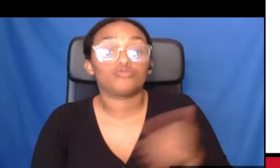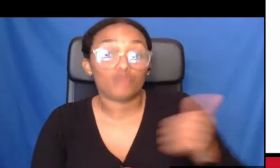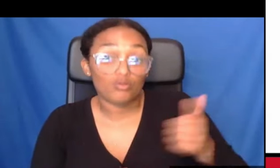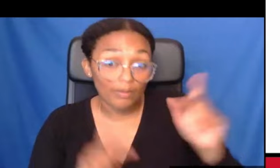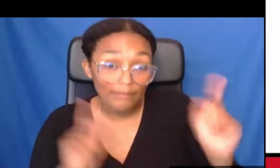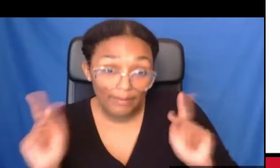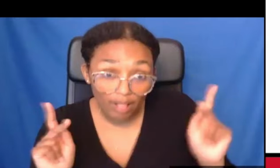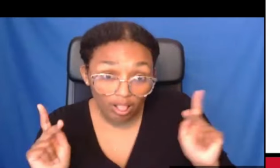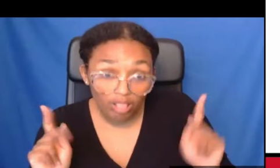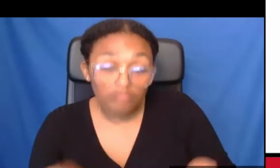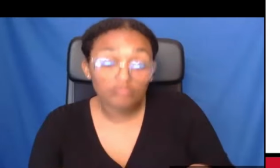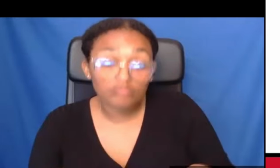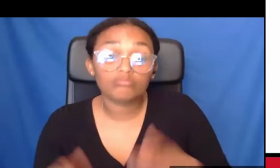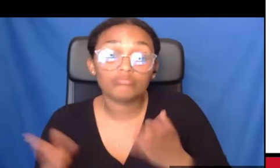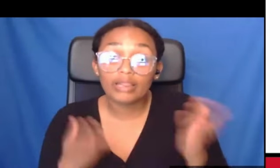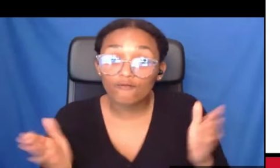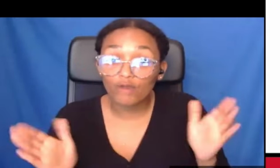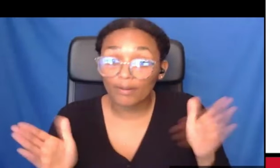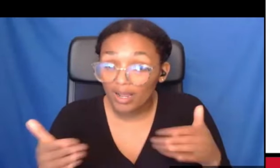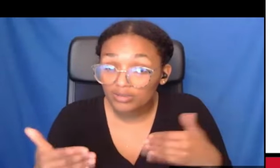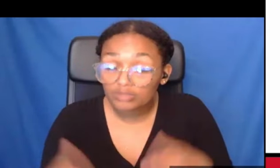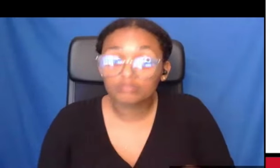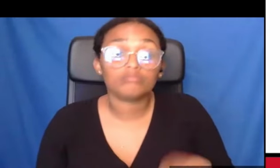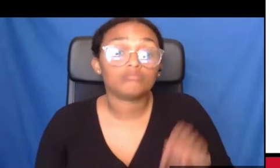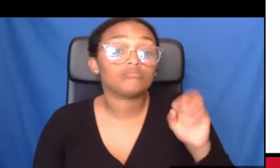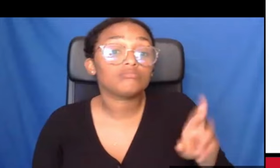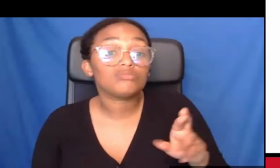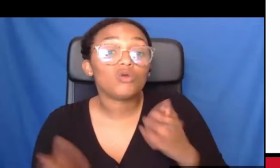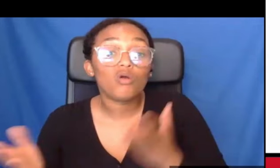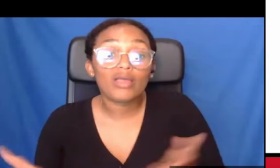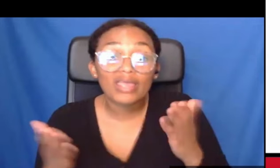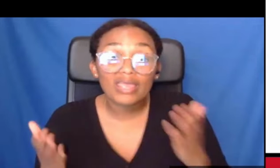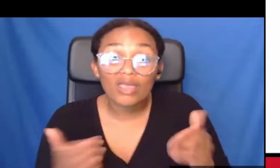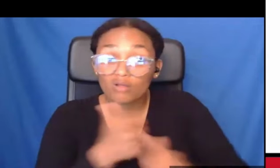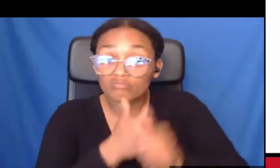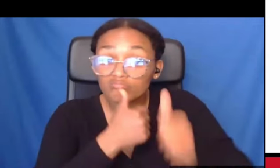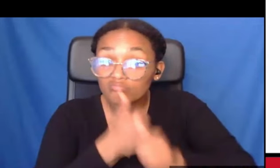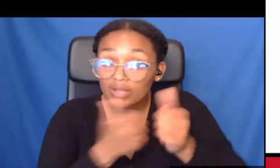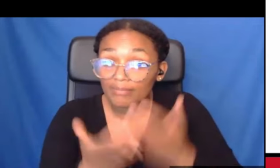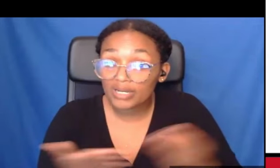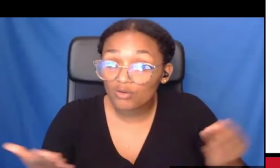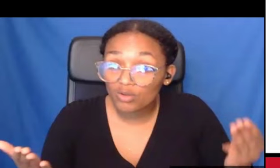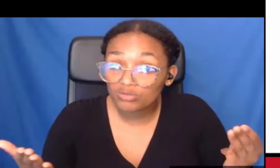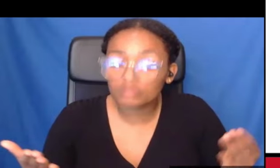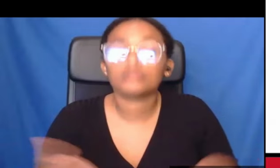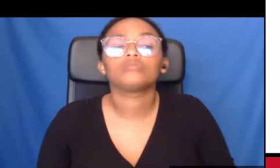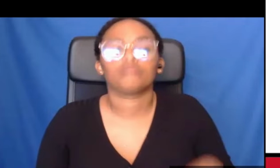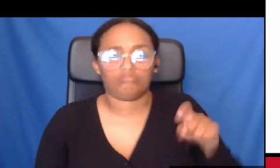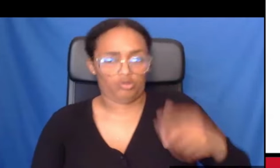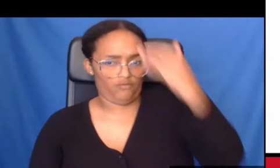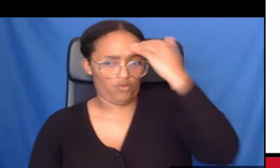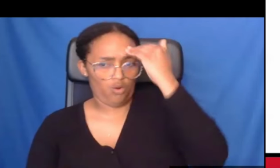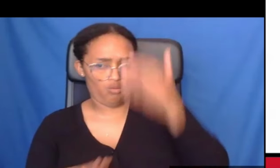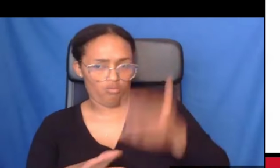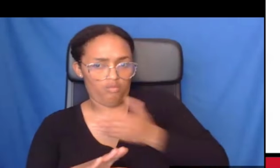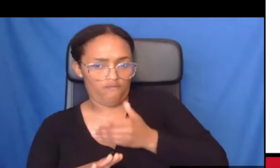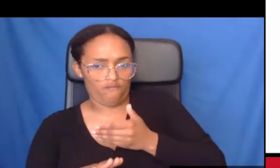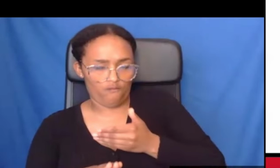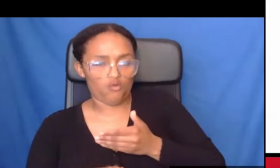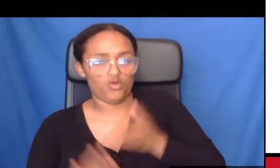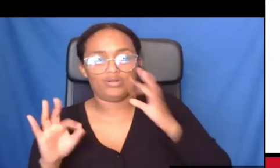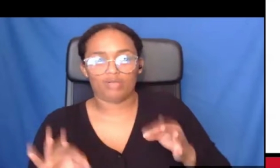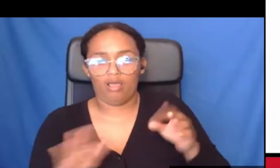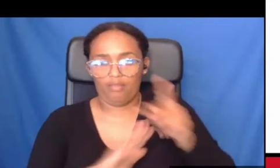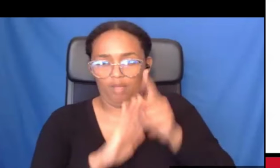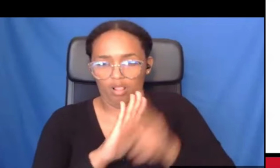work through all that information with your agent and broker and make sure that you land in the right policy. Next